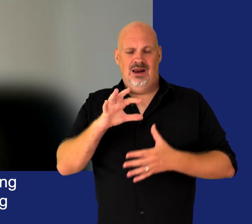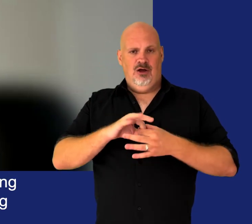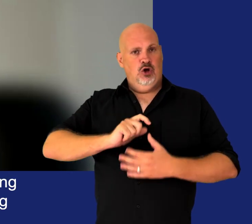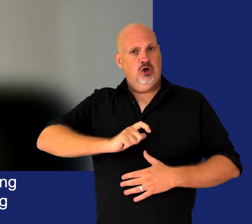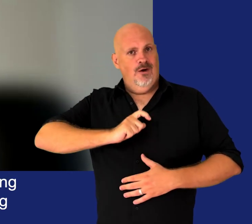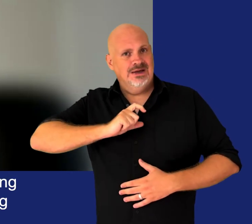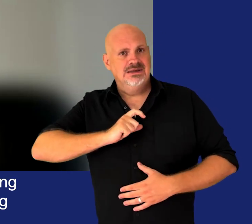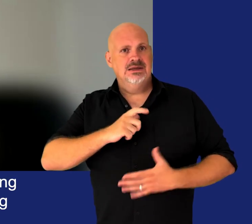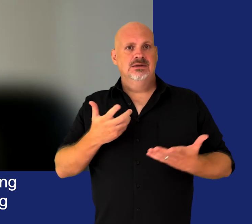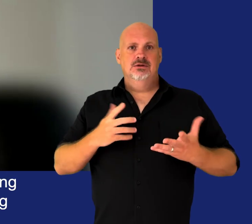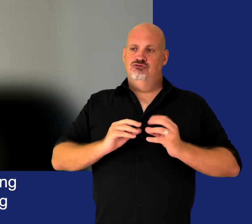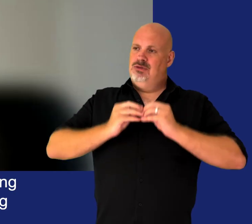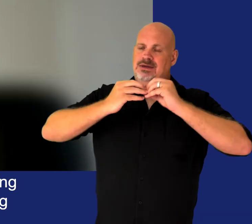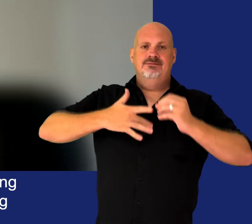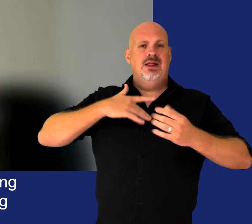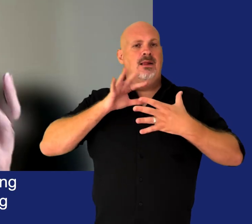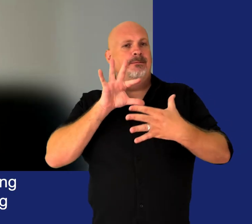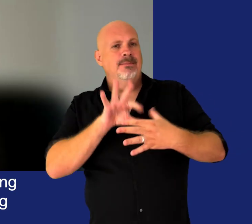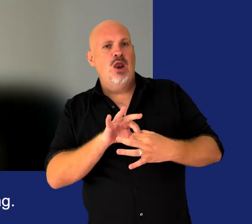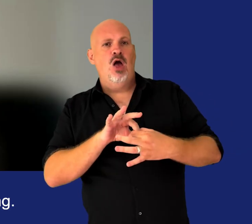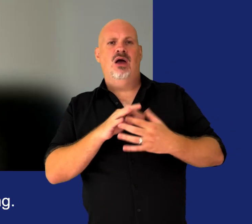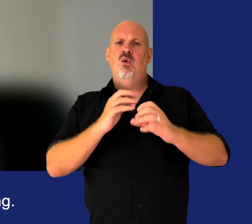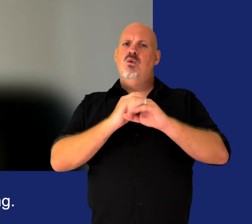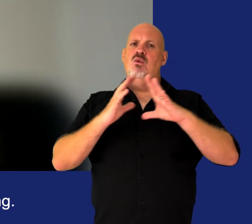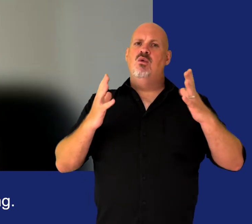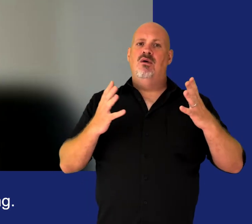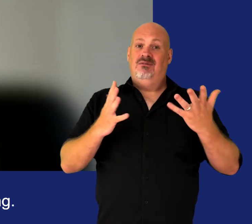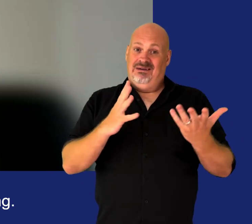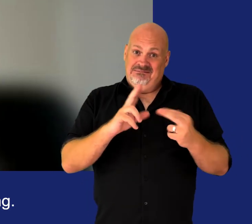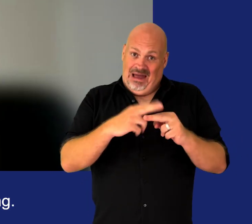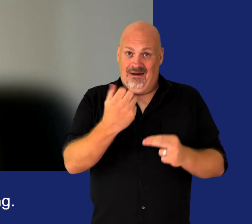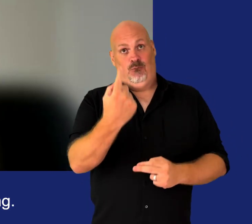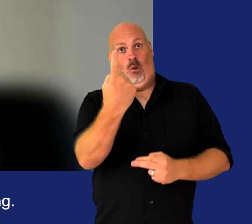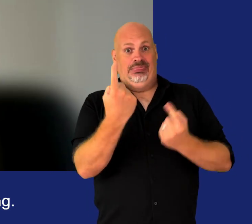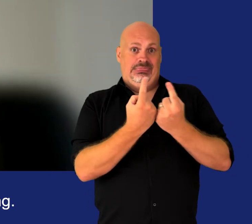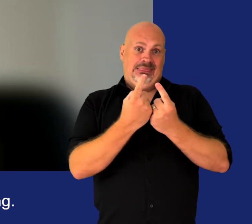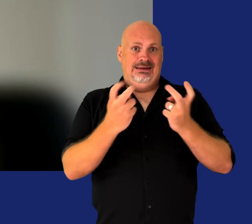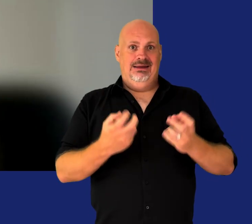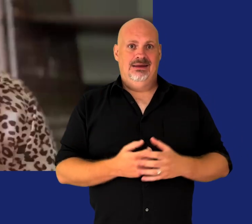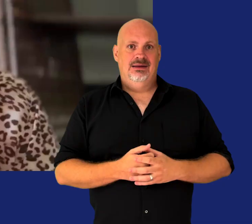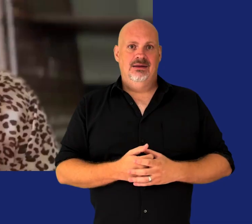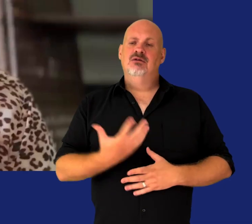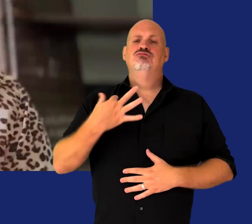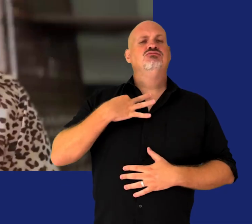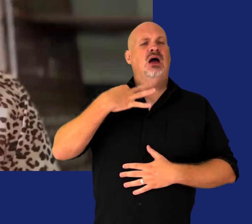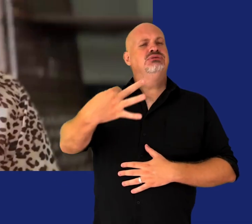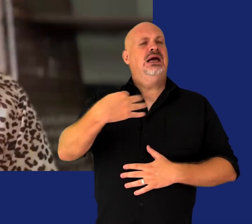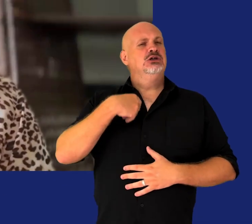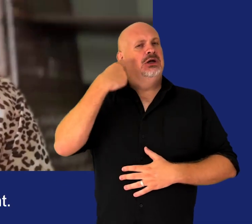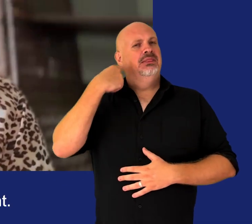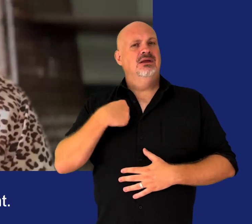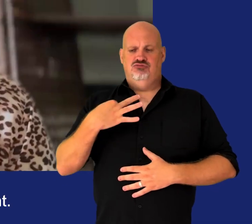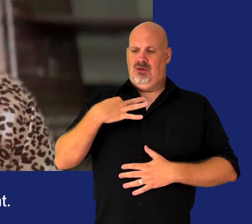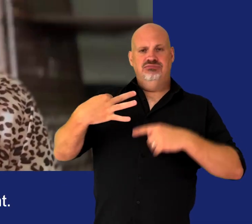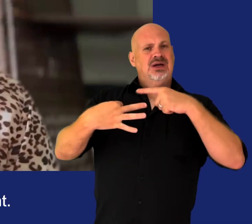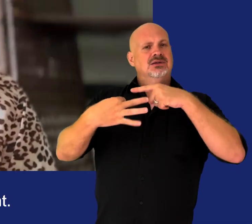building confidence and creating that sense of belonging and thinking bigger picture? If there is just one thing. I think representation.